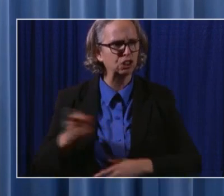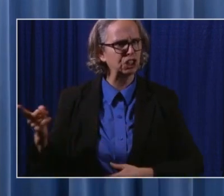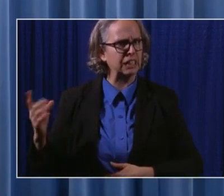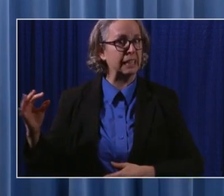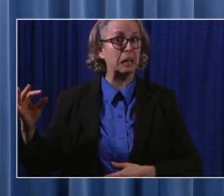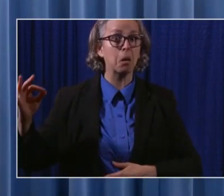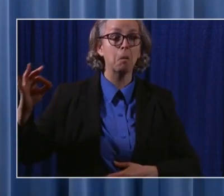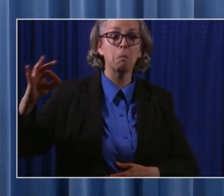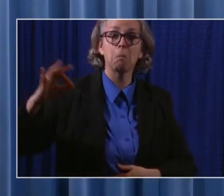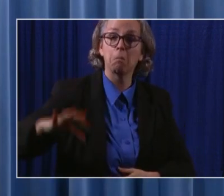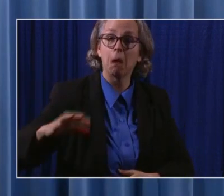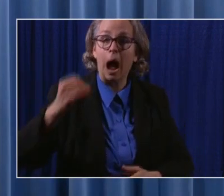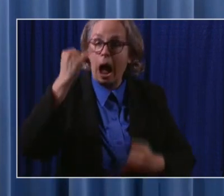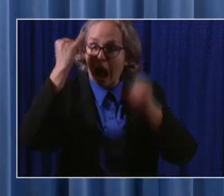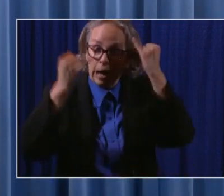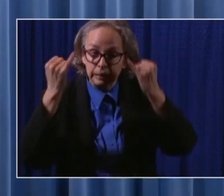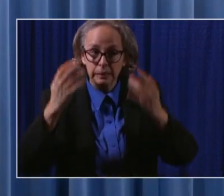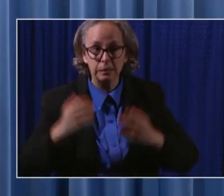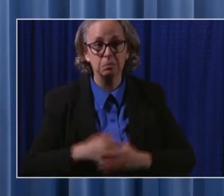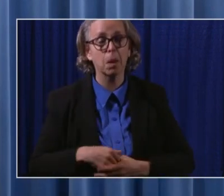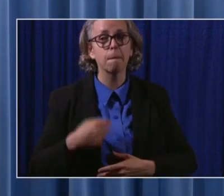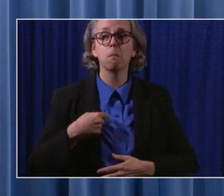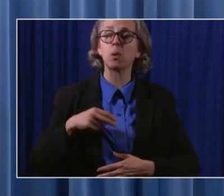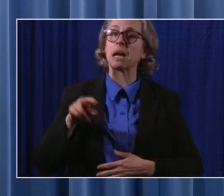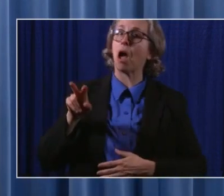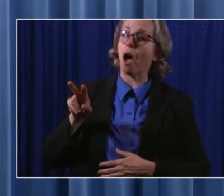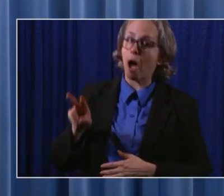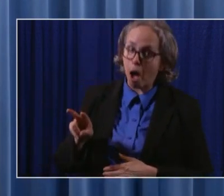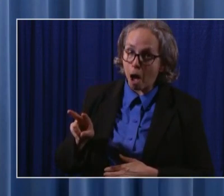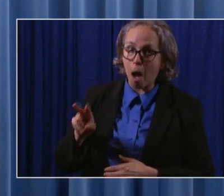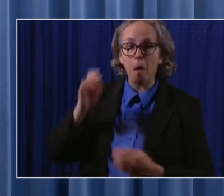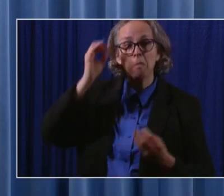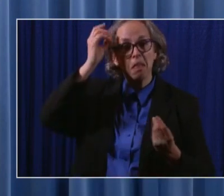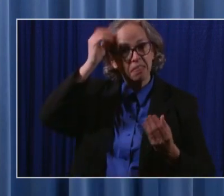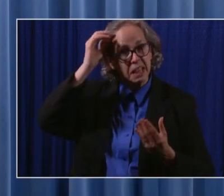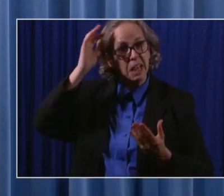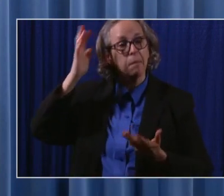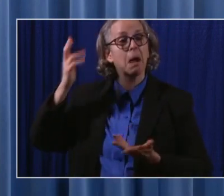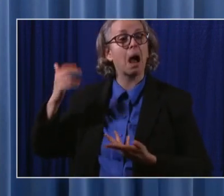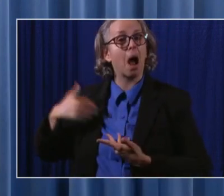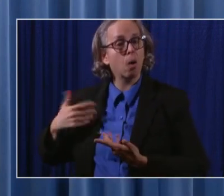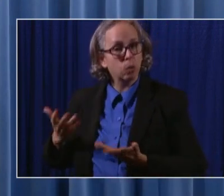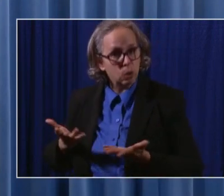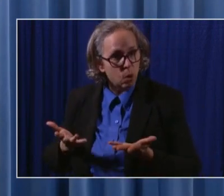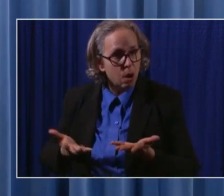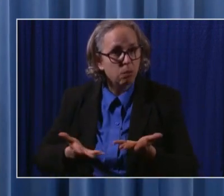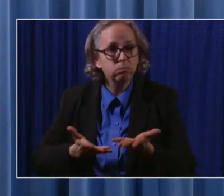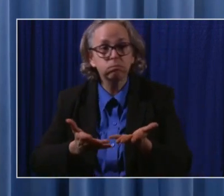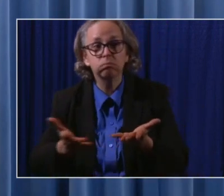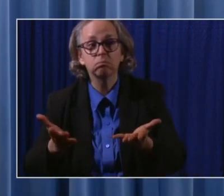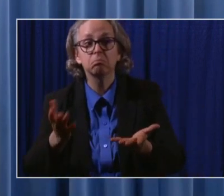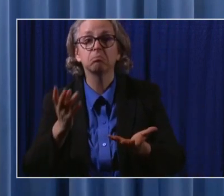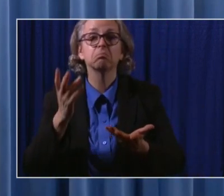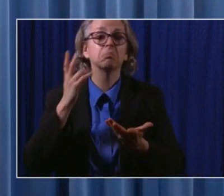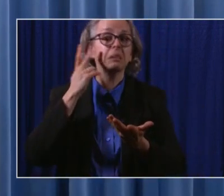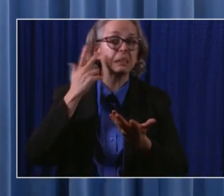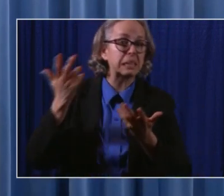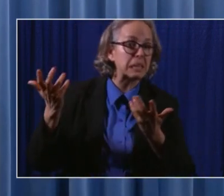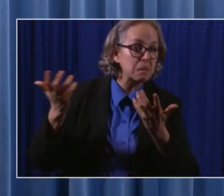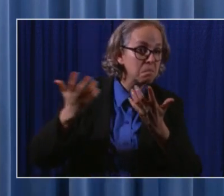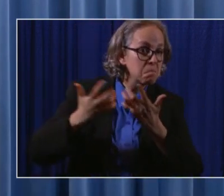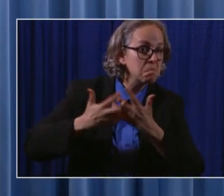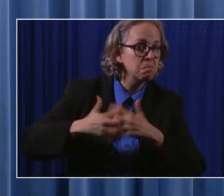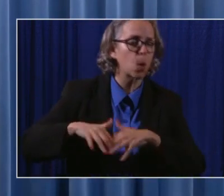back with some information to her. And so, you know, we're going to continue to go back and forth with